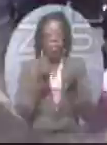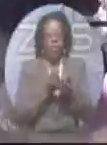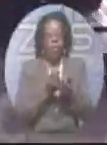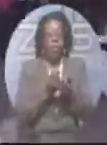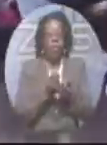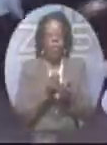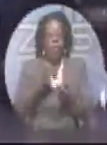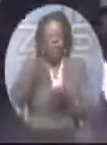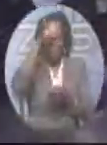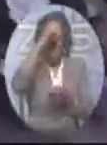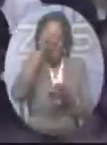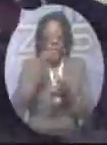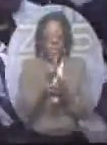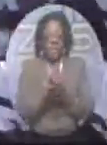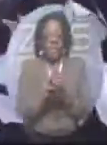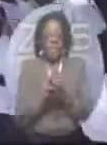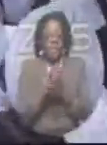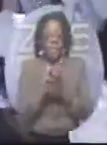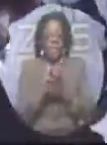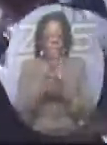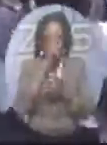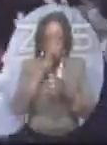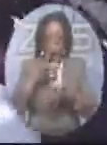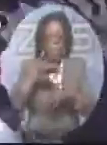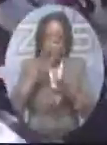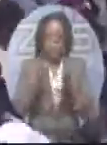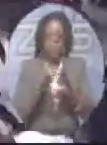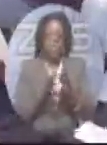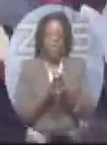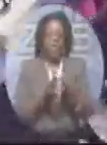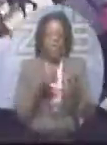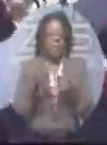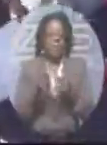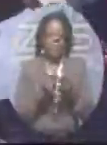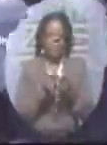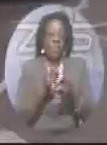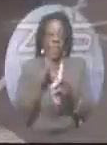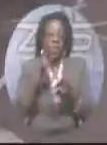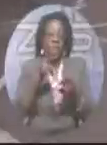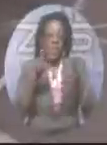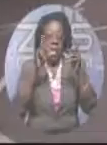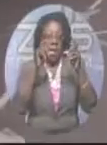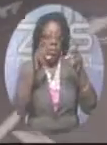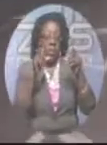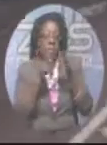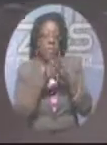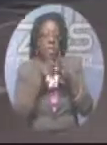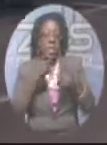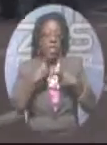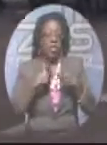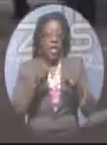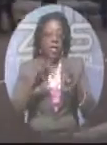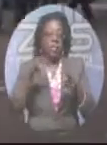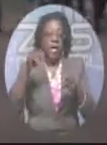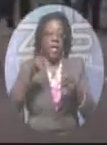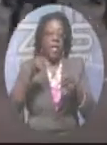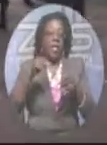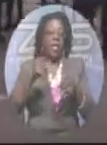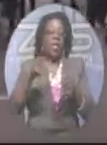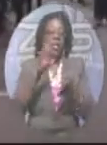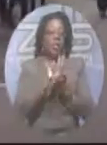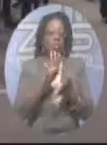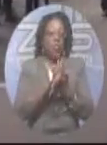broke? Who would be to blame? The kids were pretty animated, especially when they saw our cameras. We tried to find the school's police